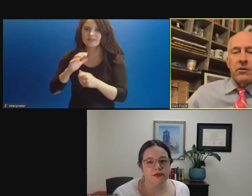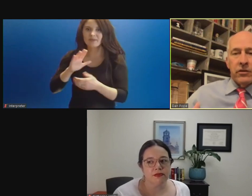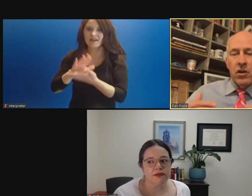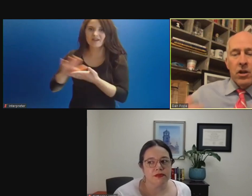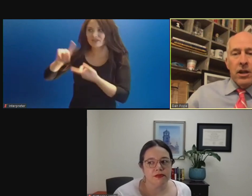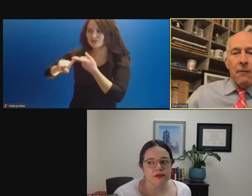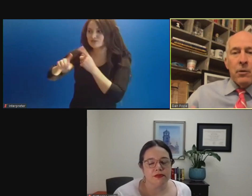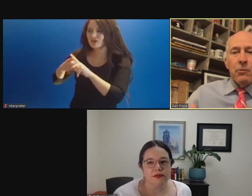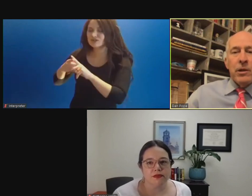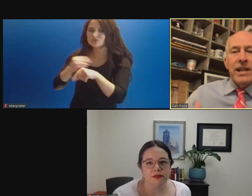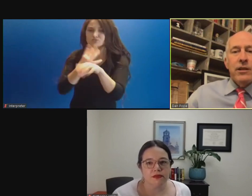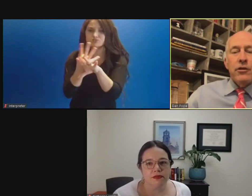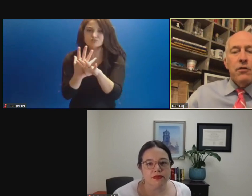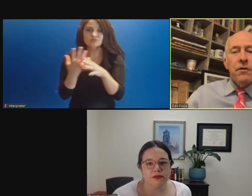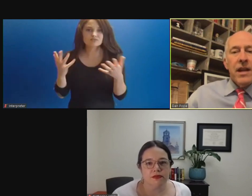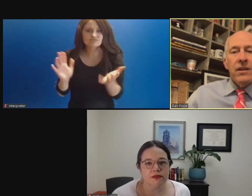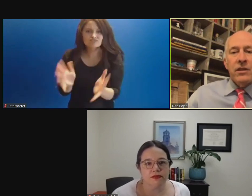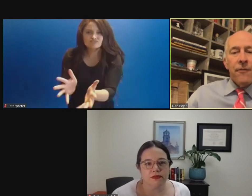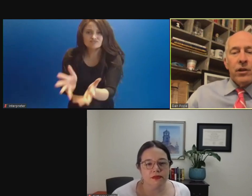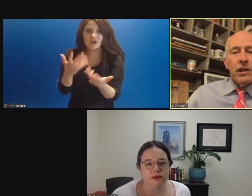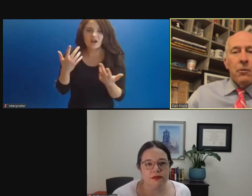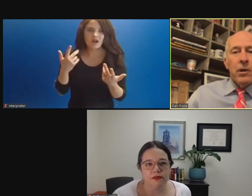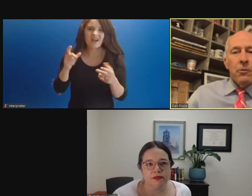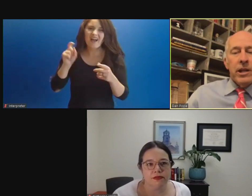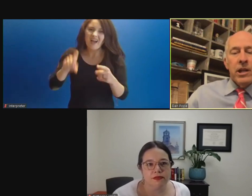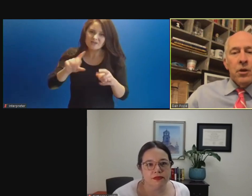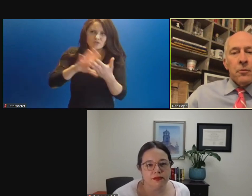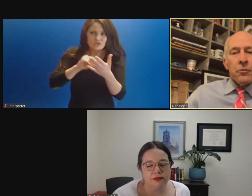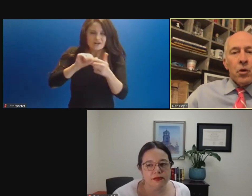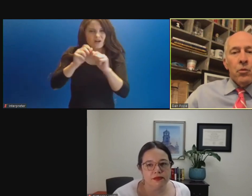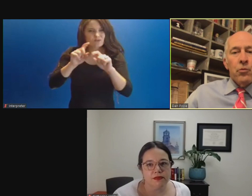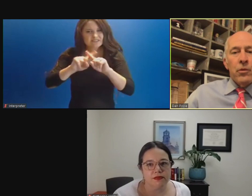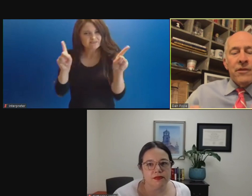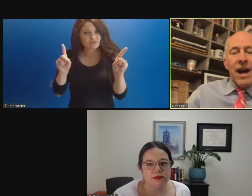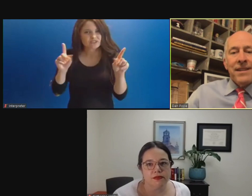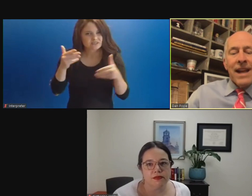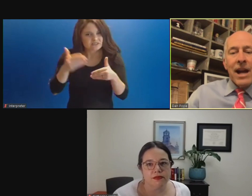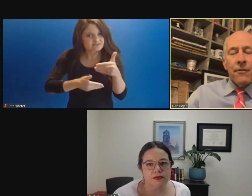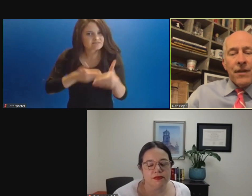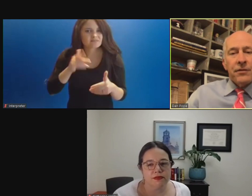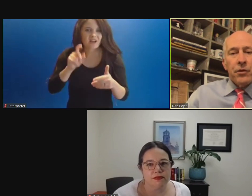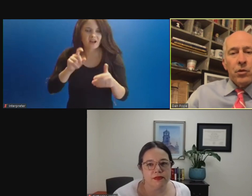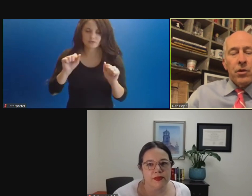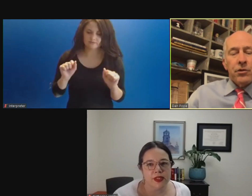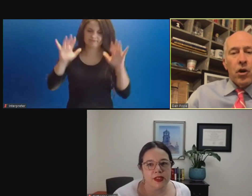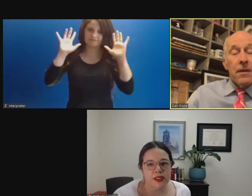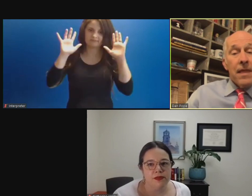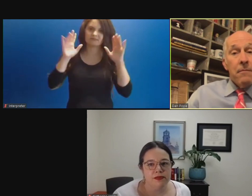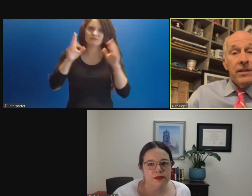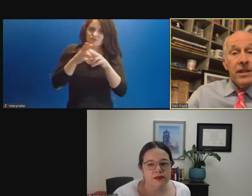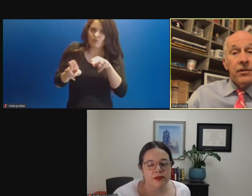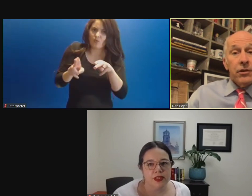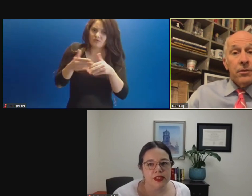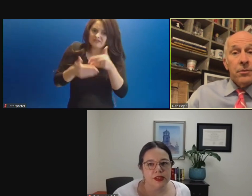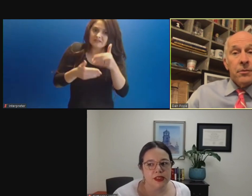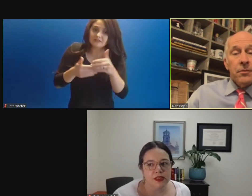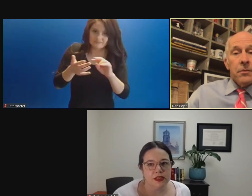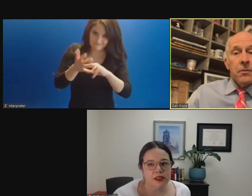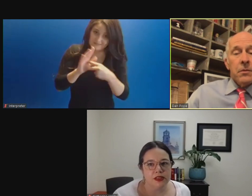buddies. We need to do things differently. We've got to sacrifice for the short term, and that means